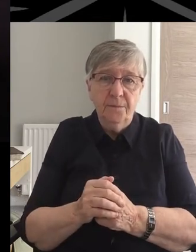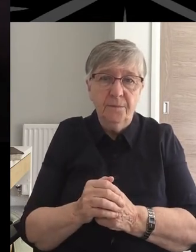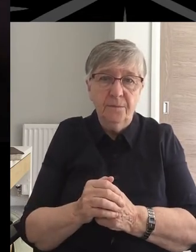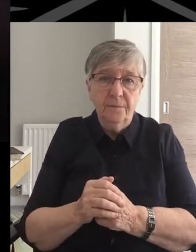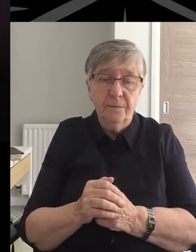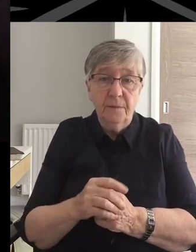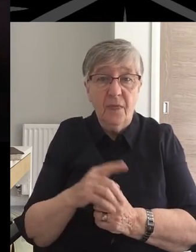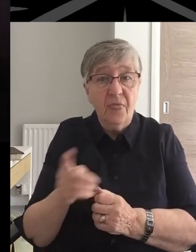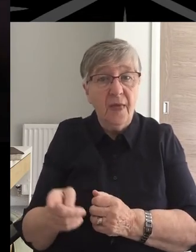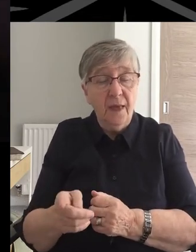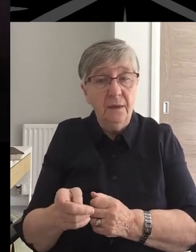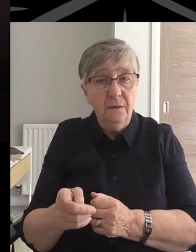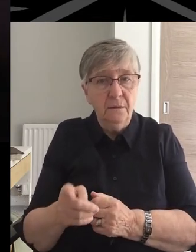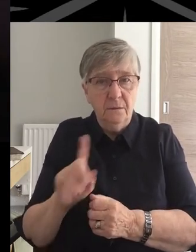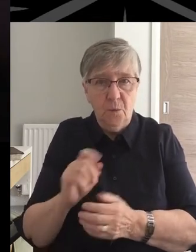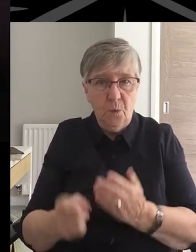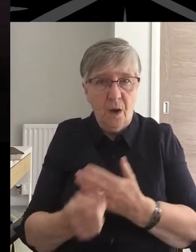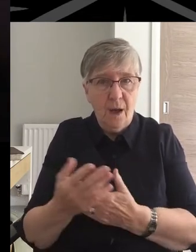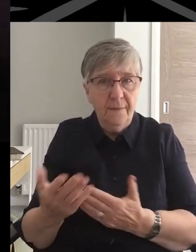And